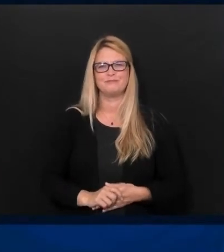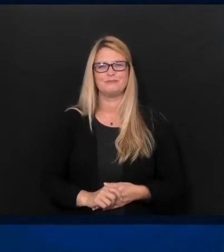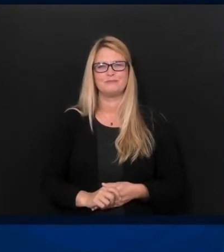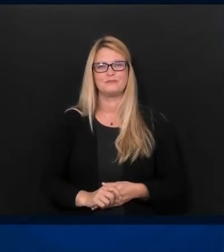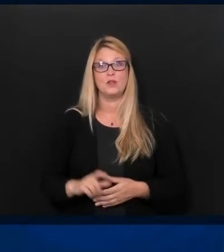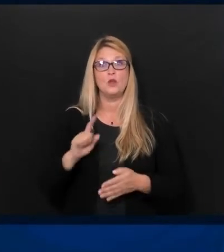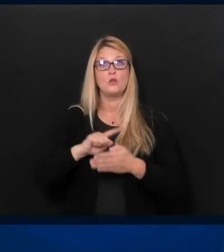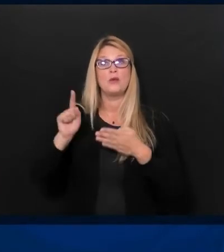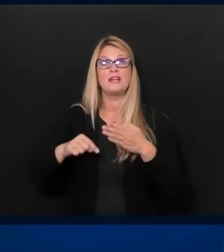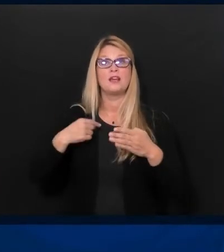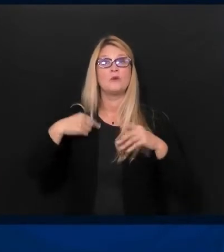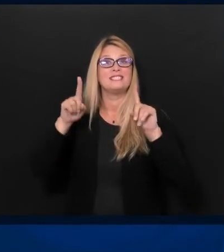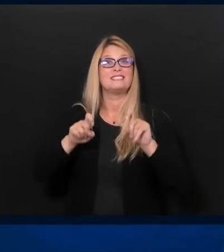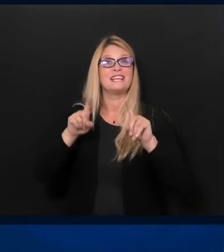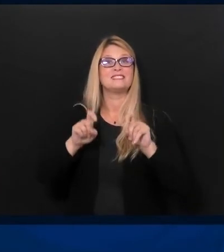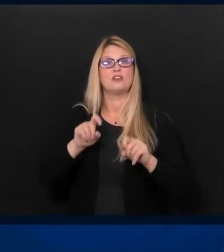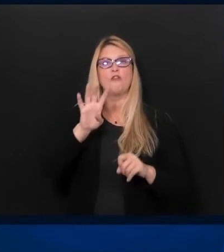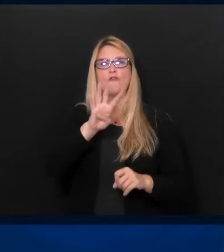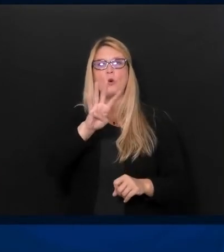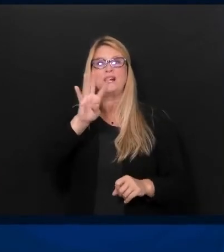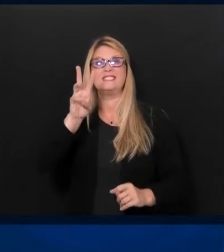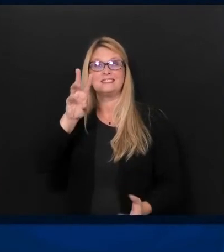the weekend, we tested